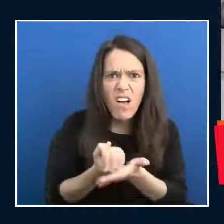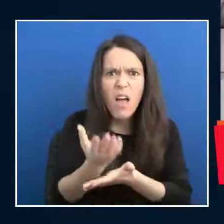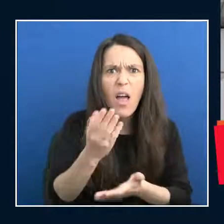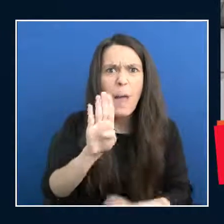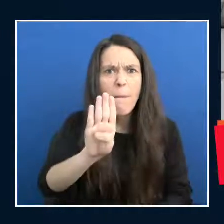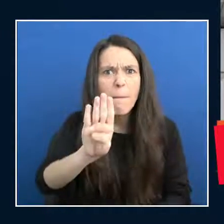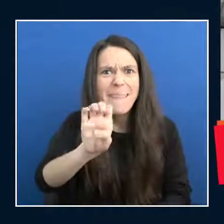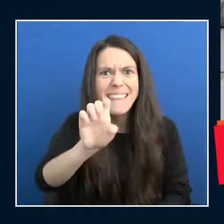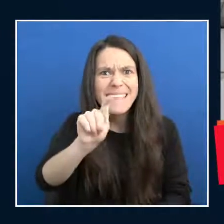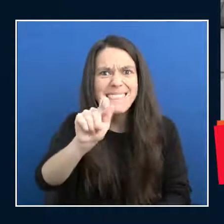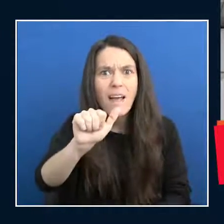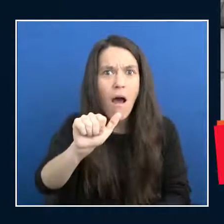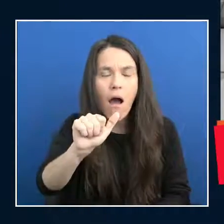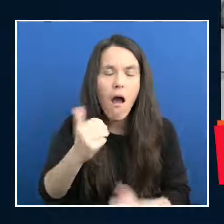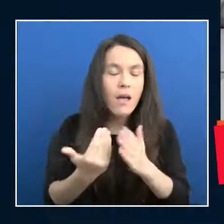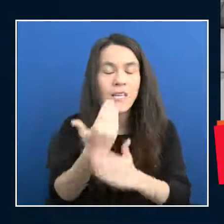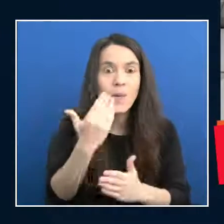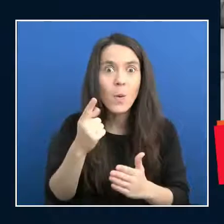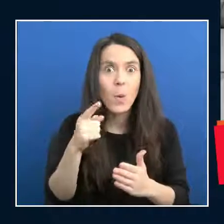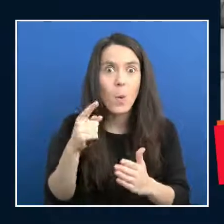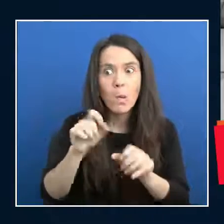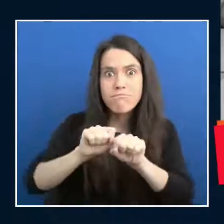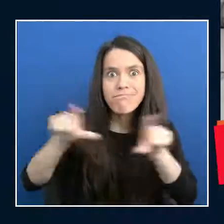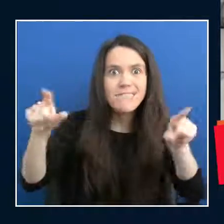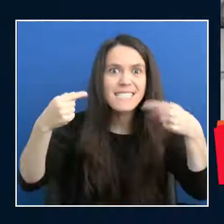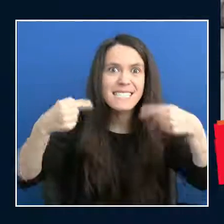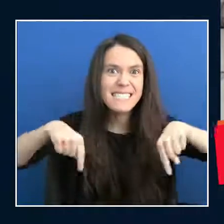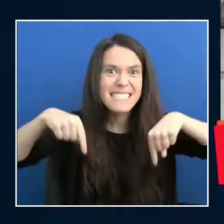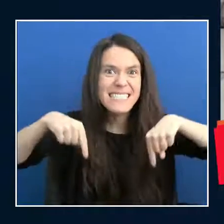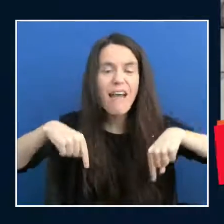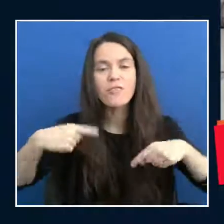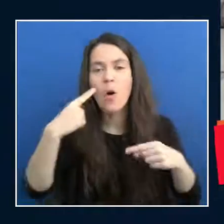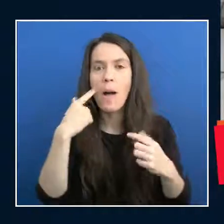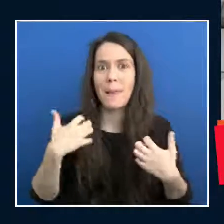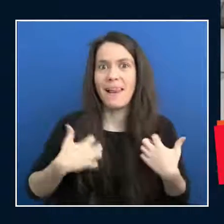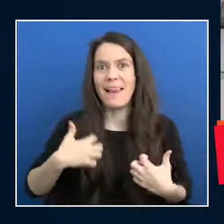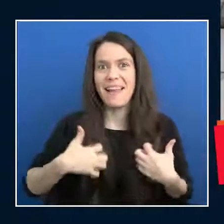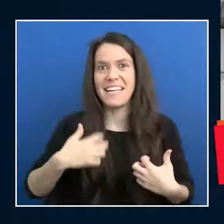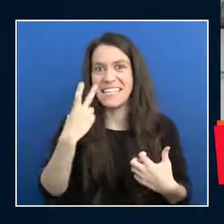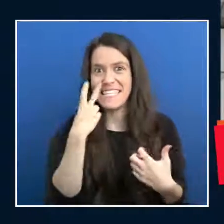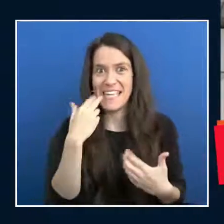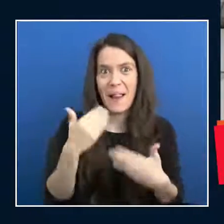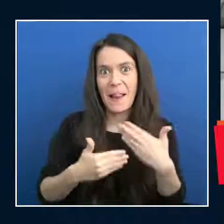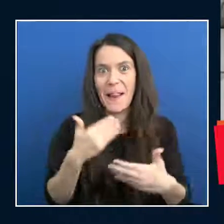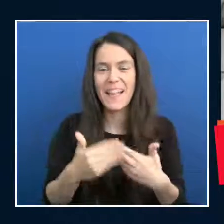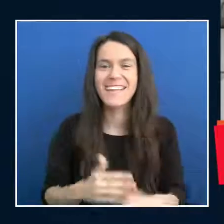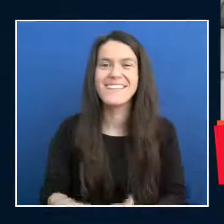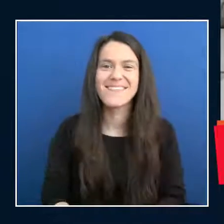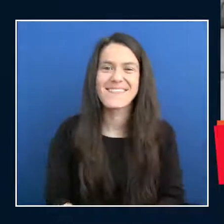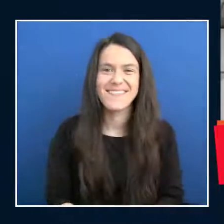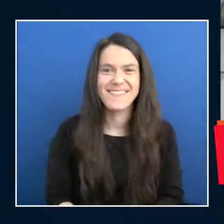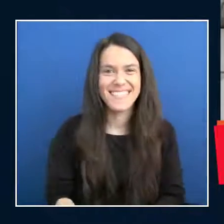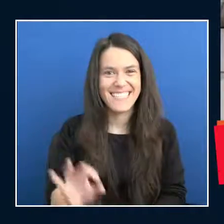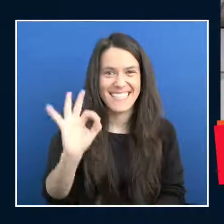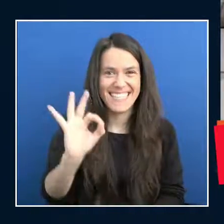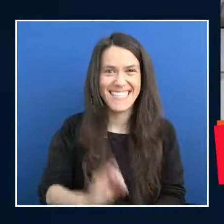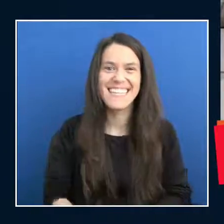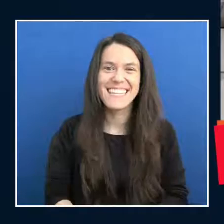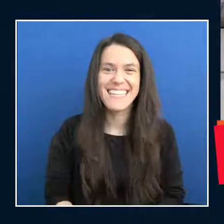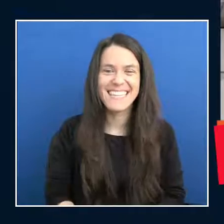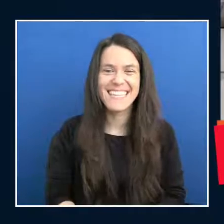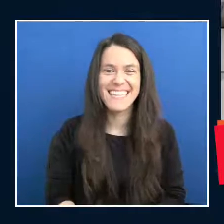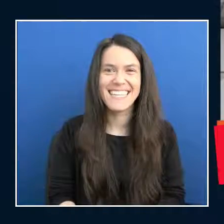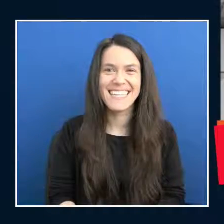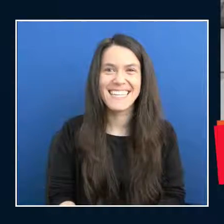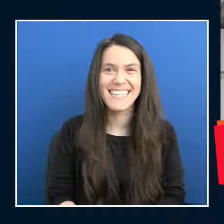really psyched about this session because it'll be something that we can put the two together. So it's going to be great. Well, yeah,